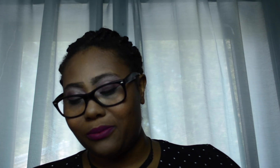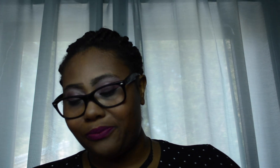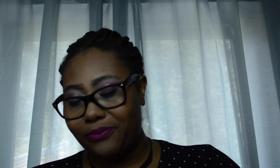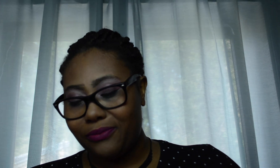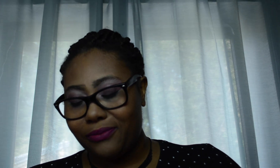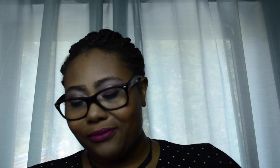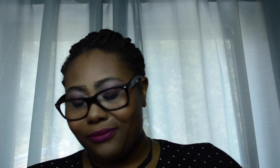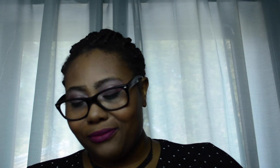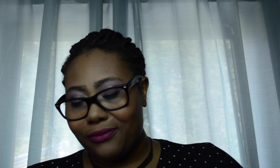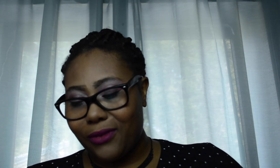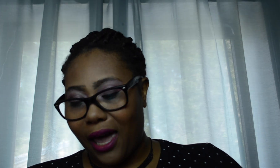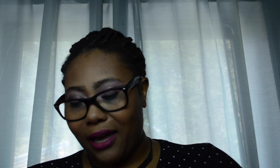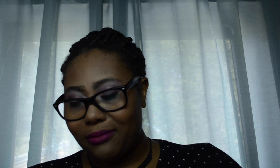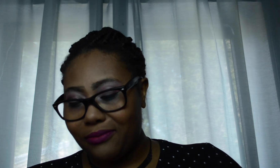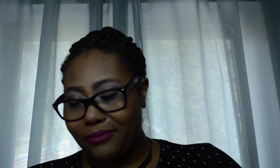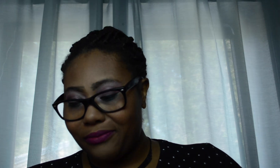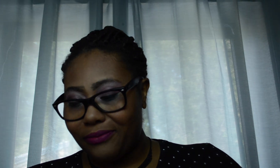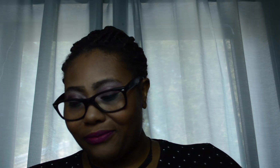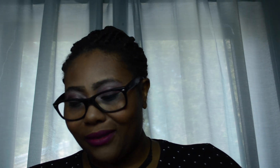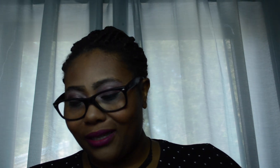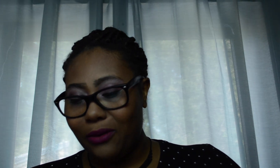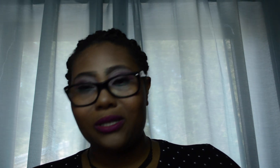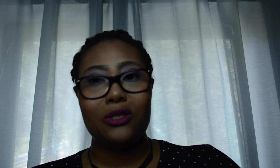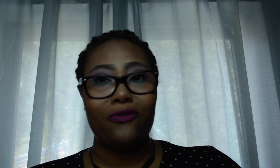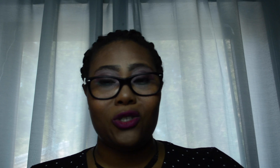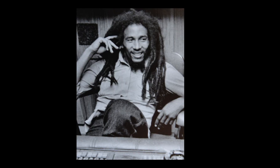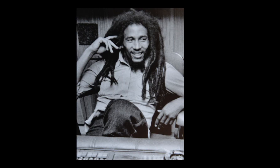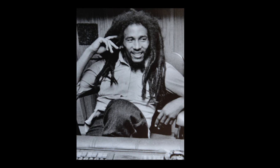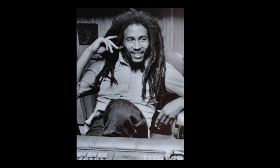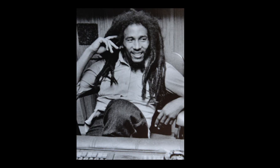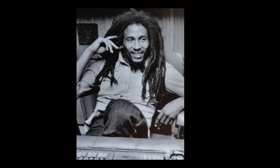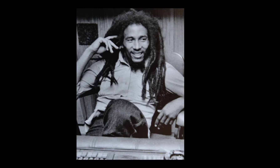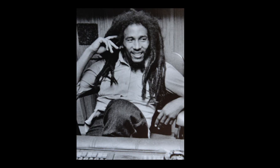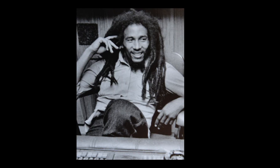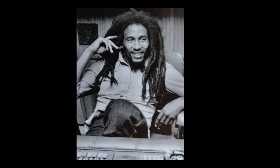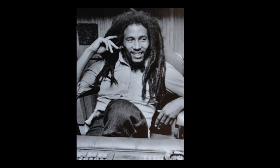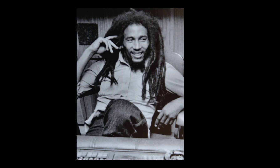quotes. Okay. He was such a visionary.